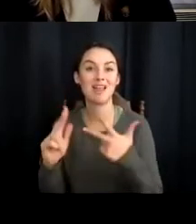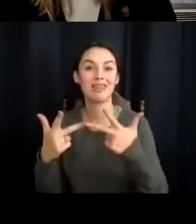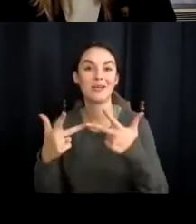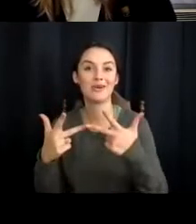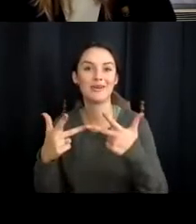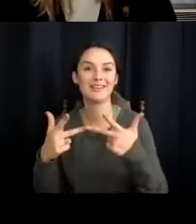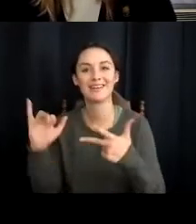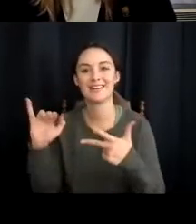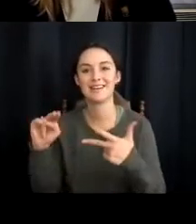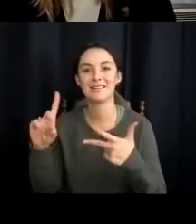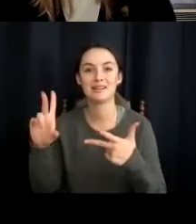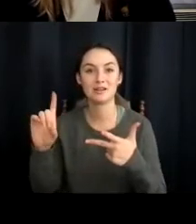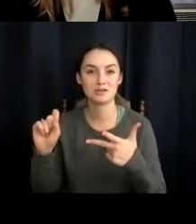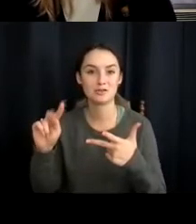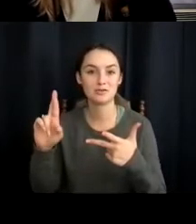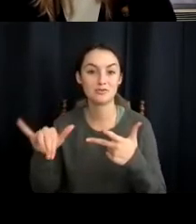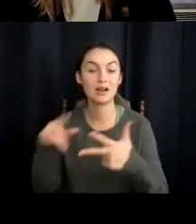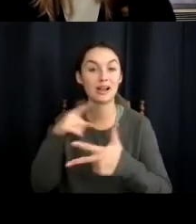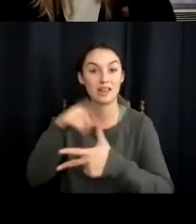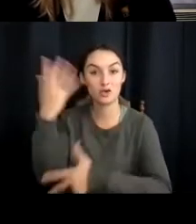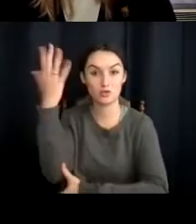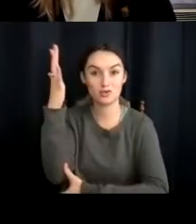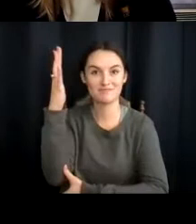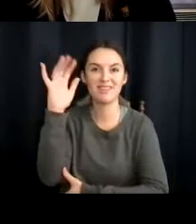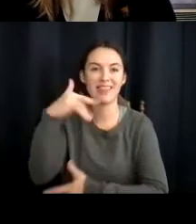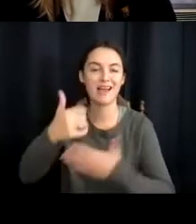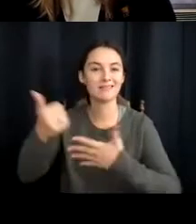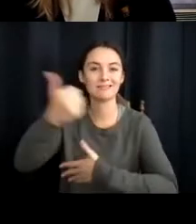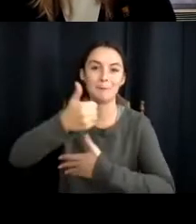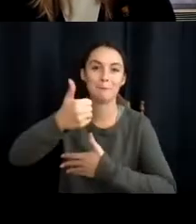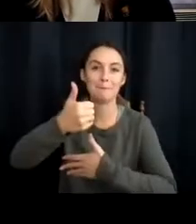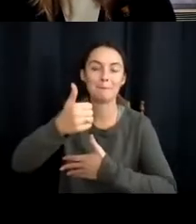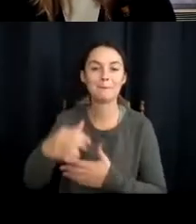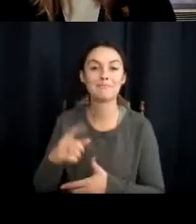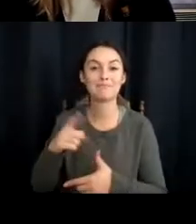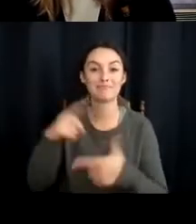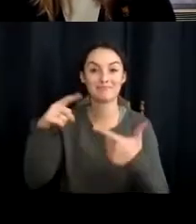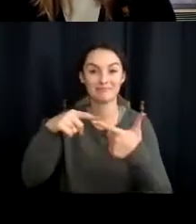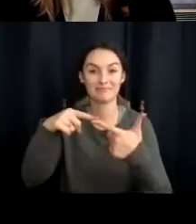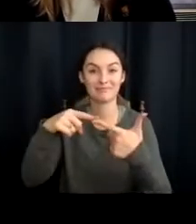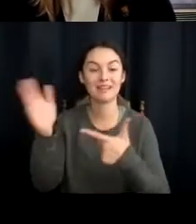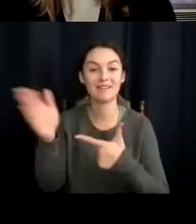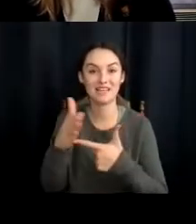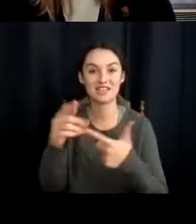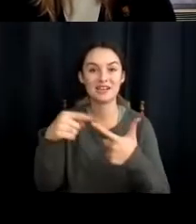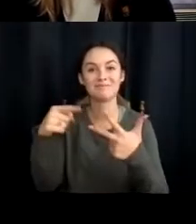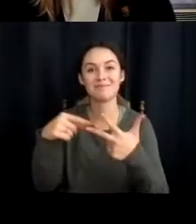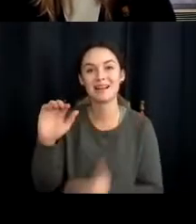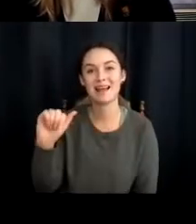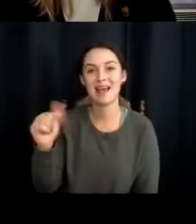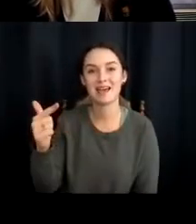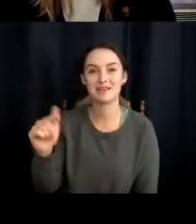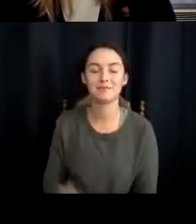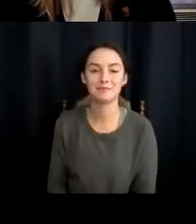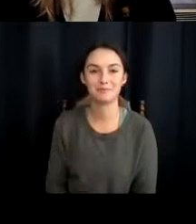timber industry, which was our top industry at the time when the building was constructed. And this is for fishing and agriculture. Very